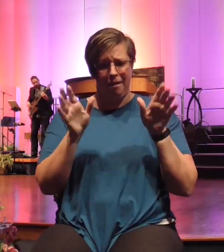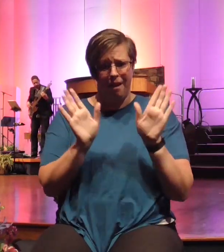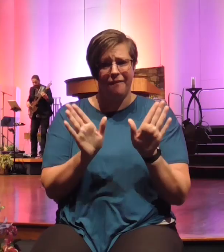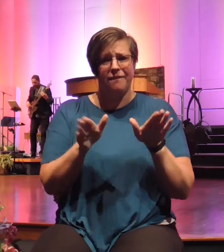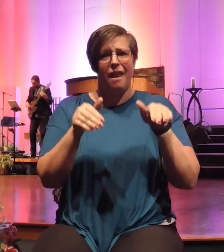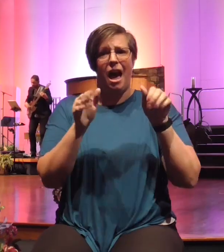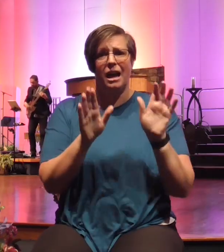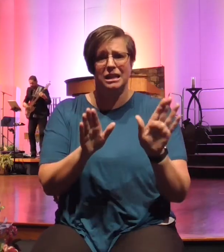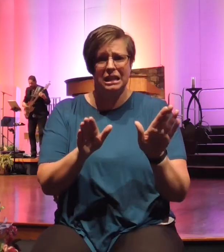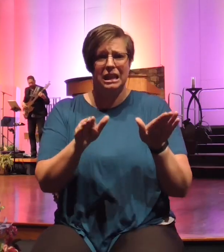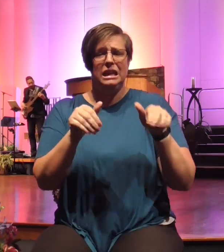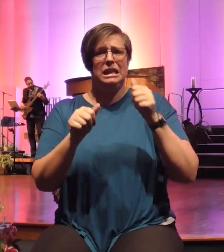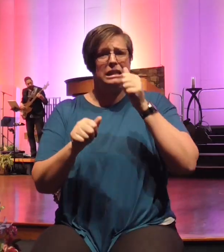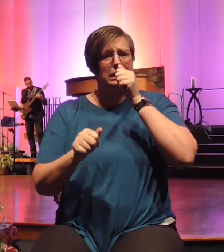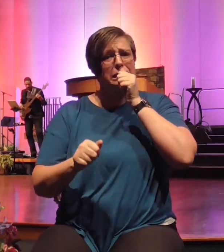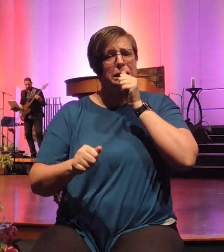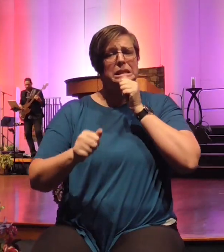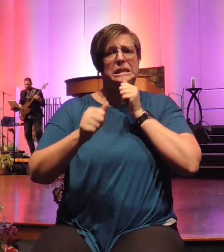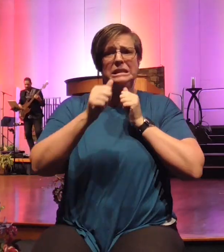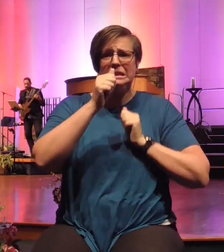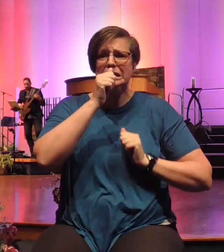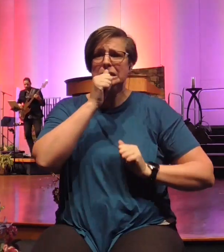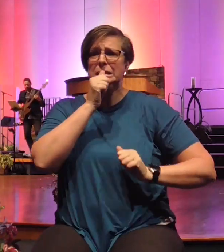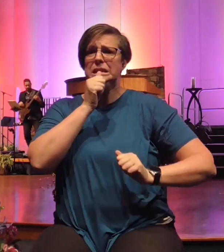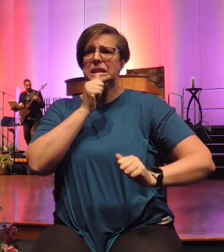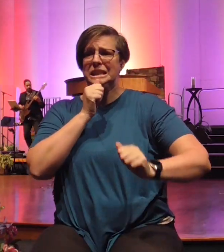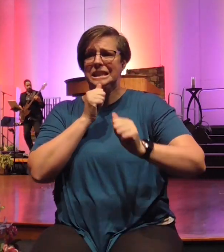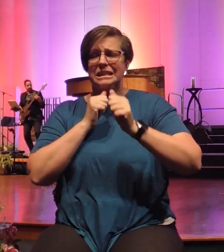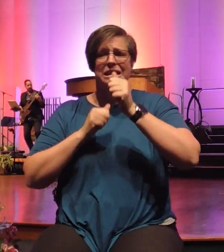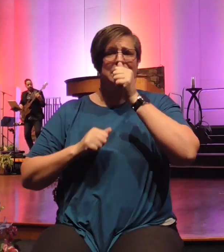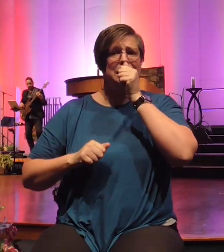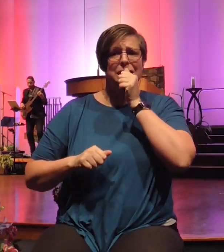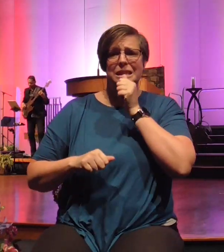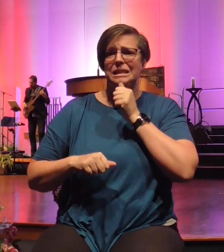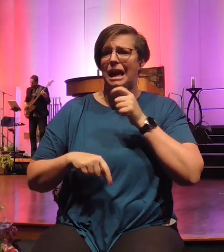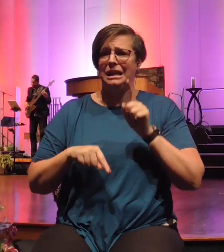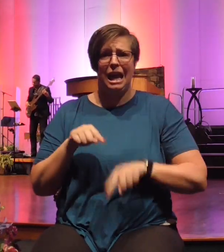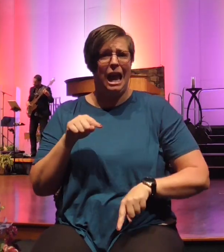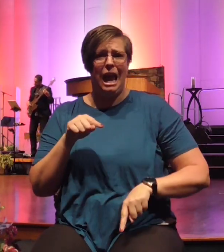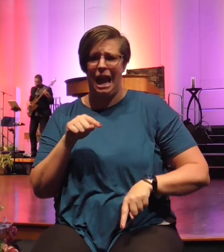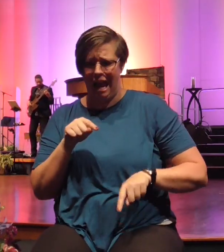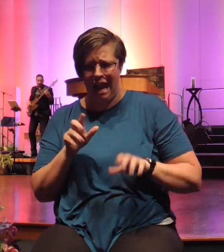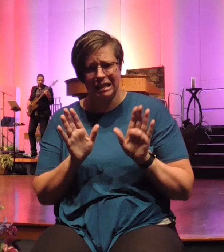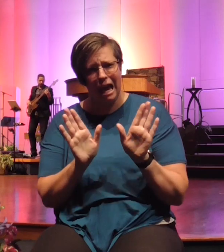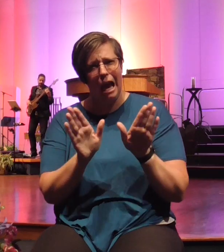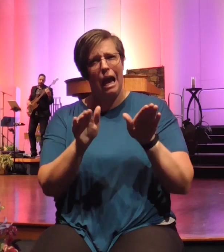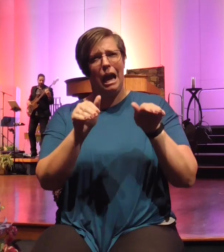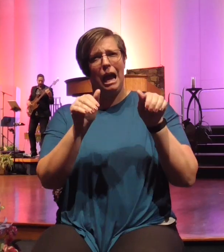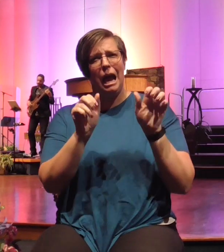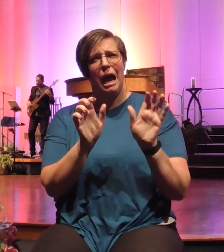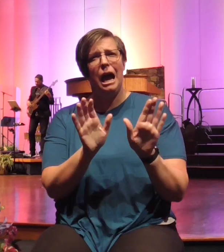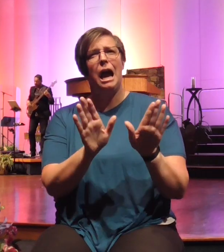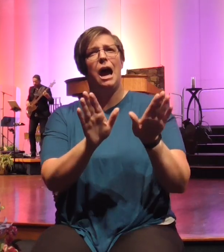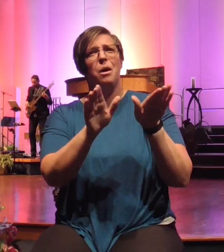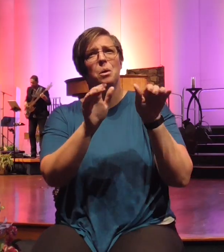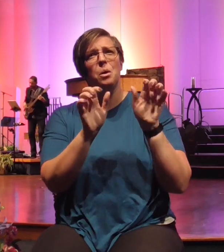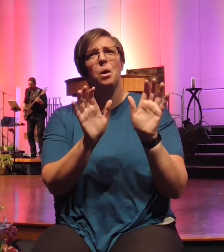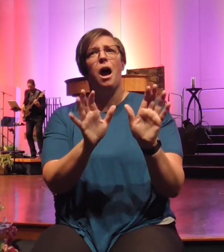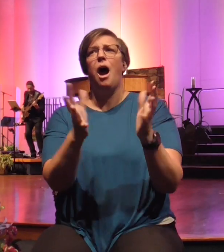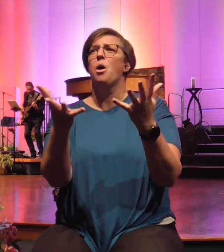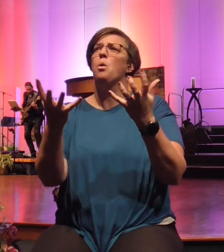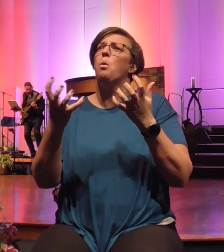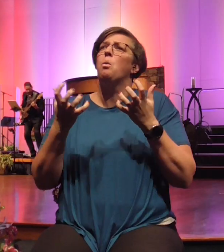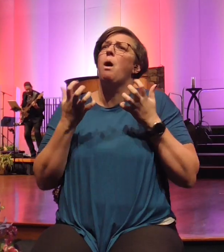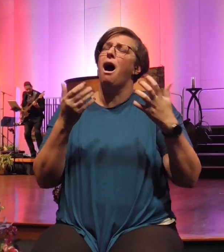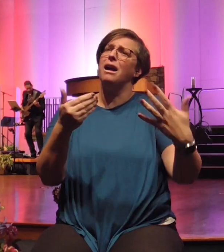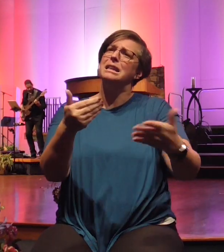can barely get the height now. I wanna soar with clean